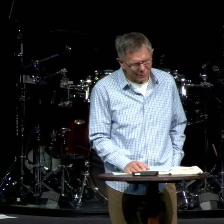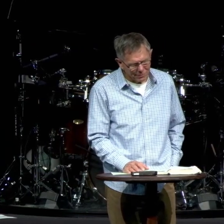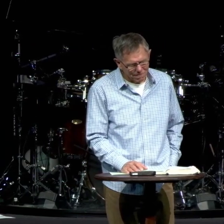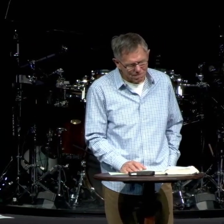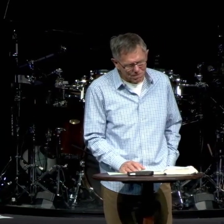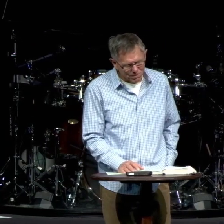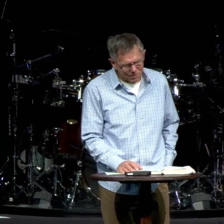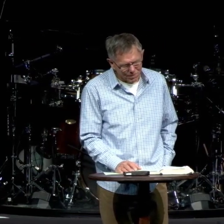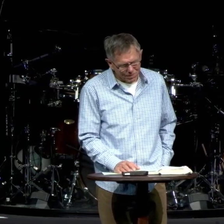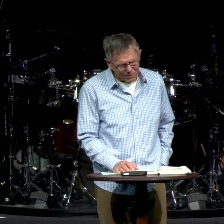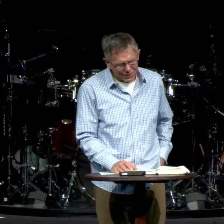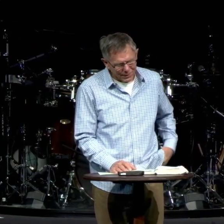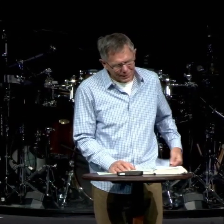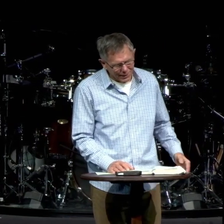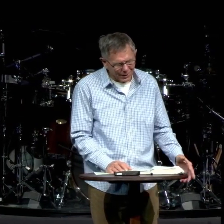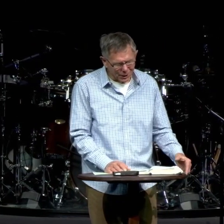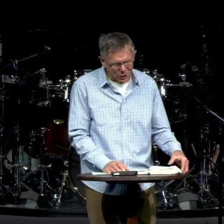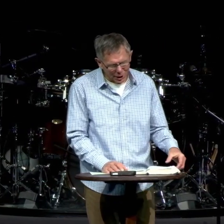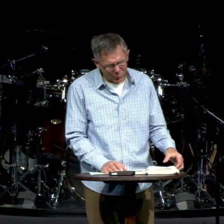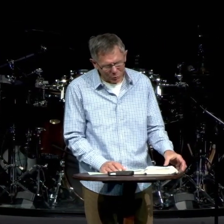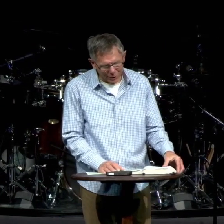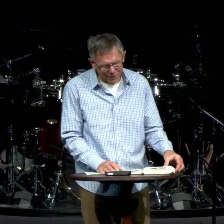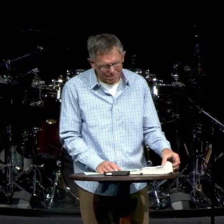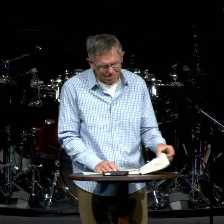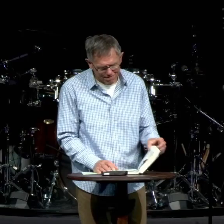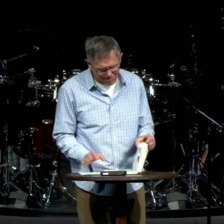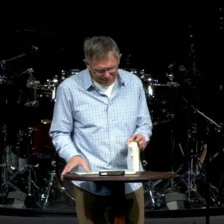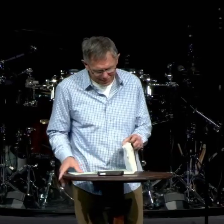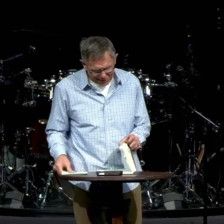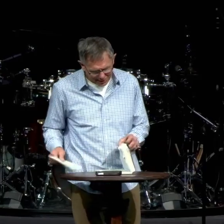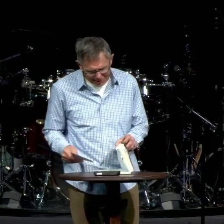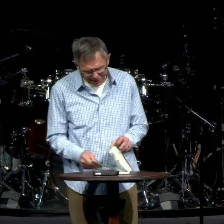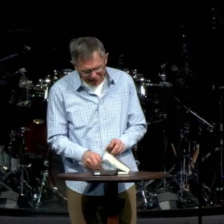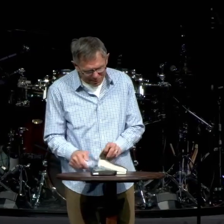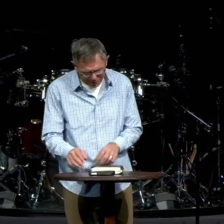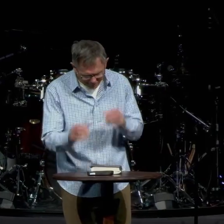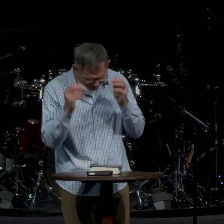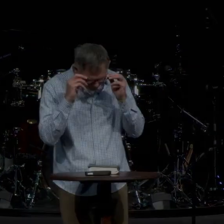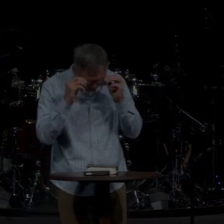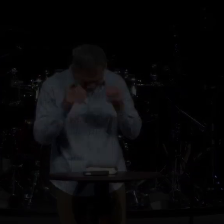In his name we pray. Amen.